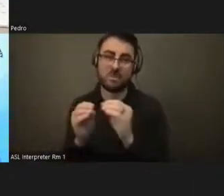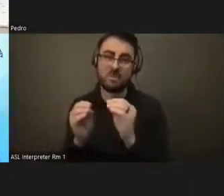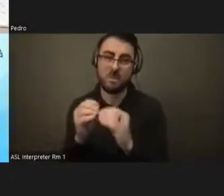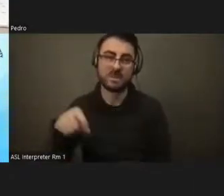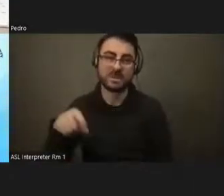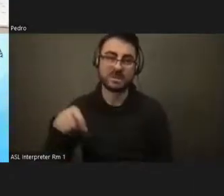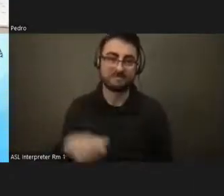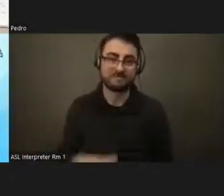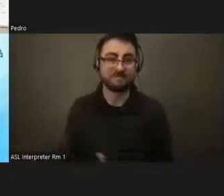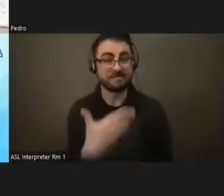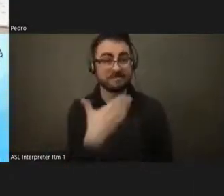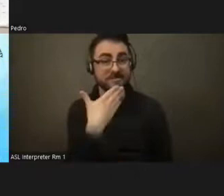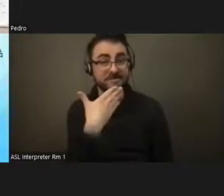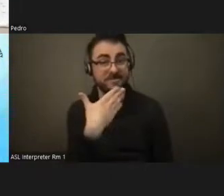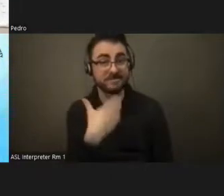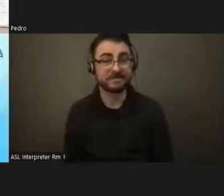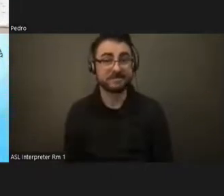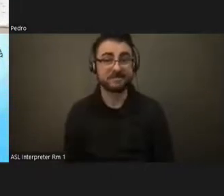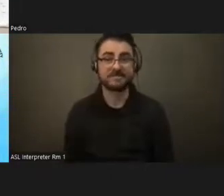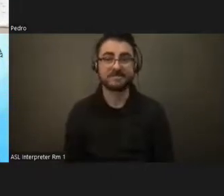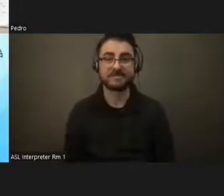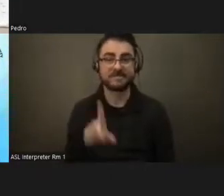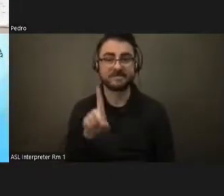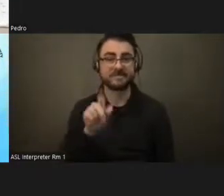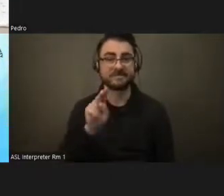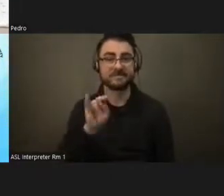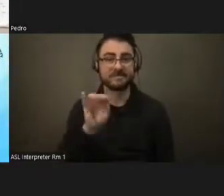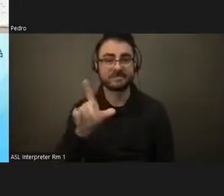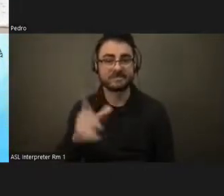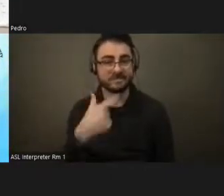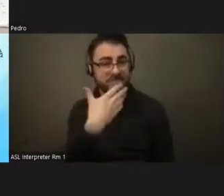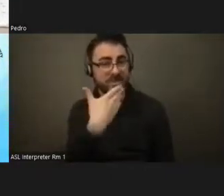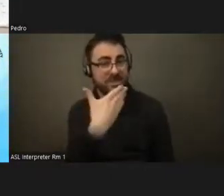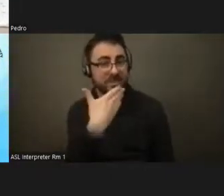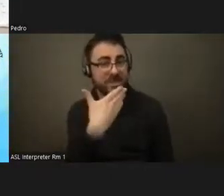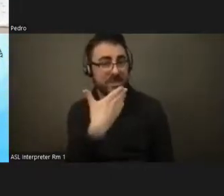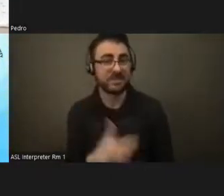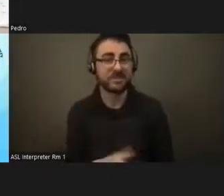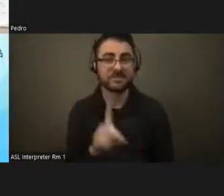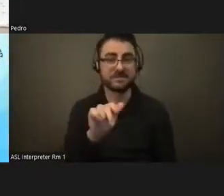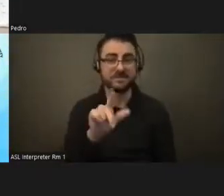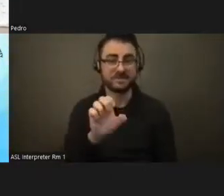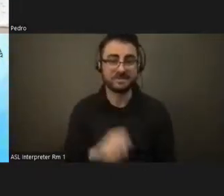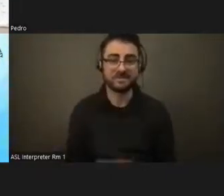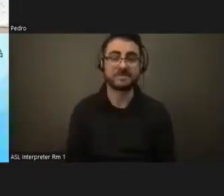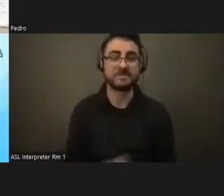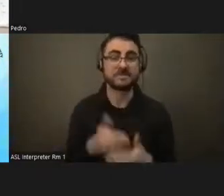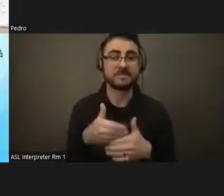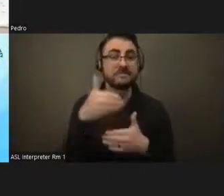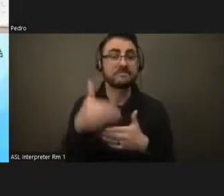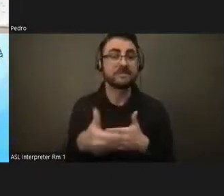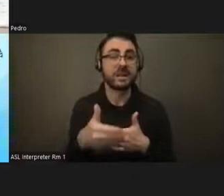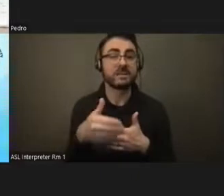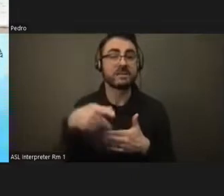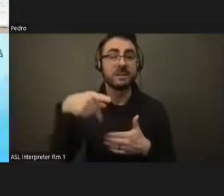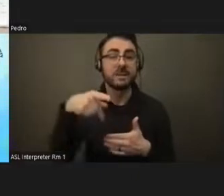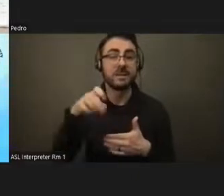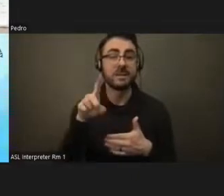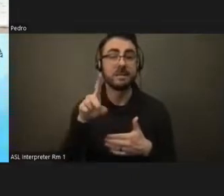Thank you. Thank you so much, Mr. Delfique. Next question came in from Pedro.